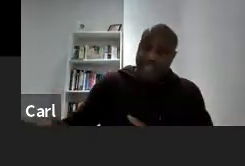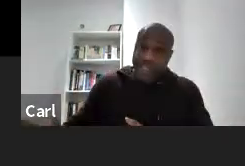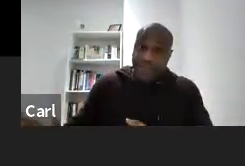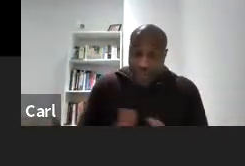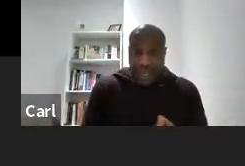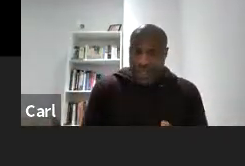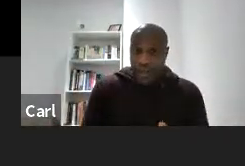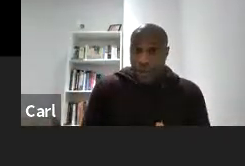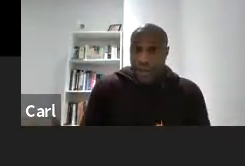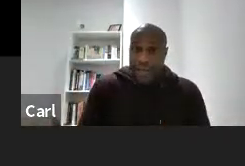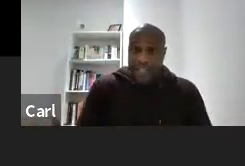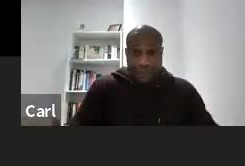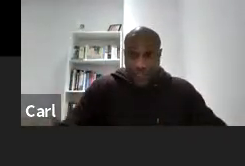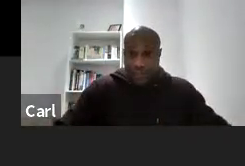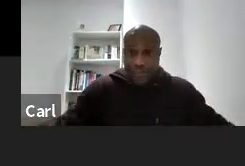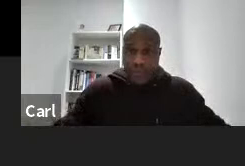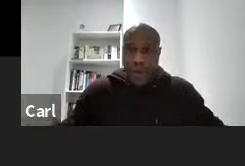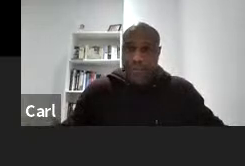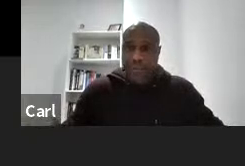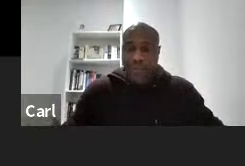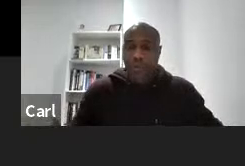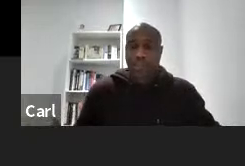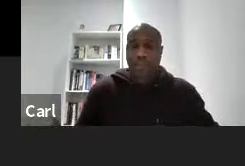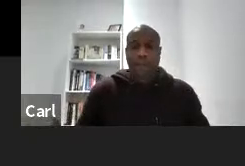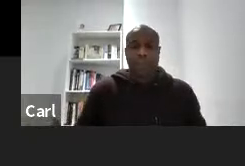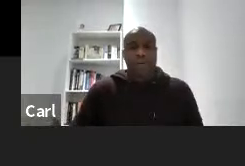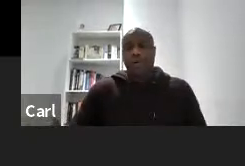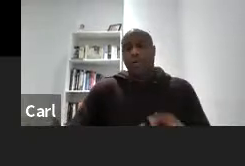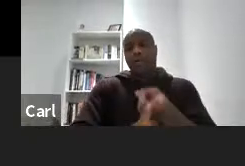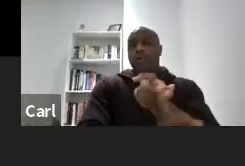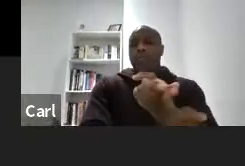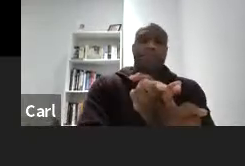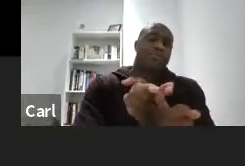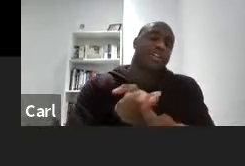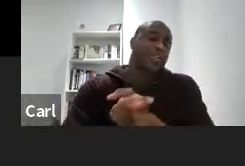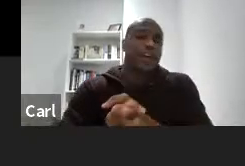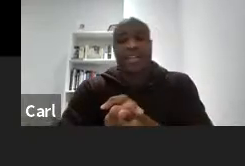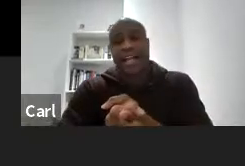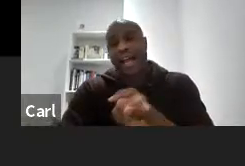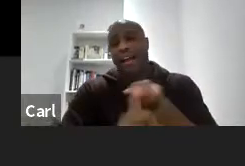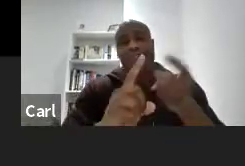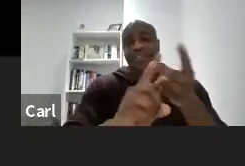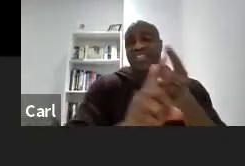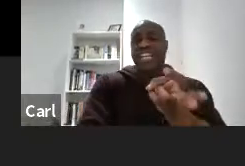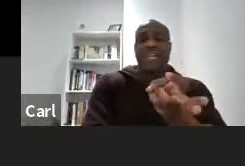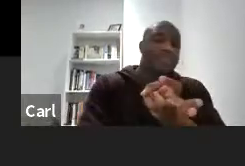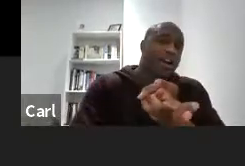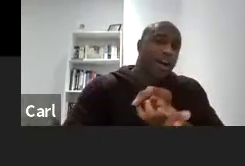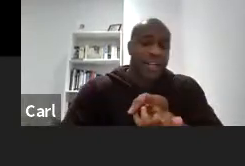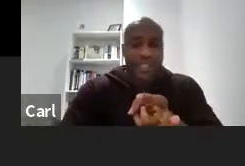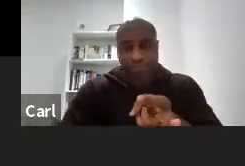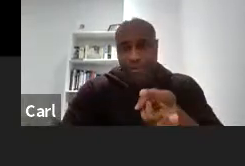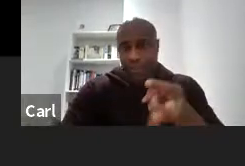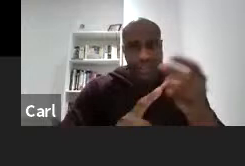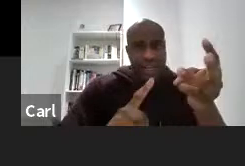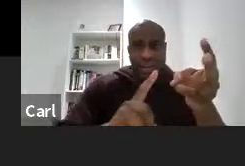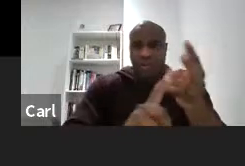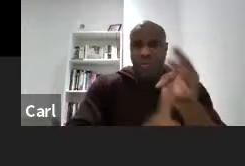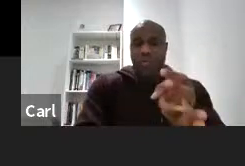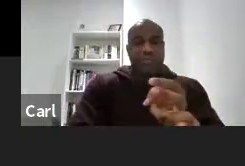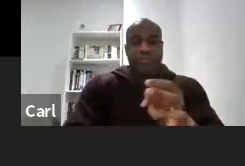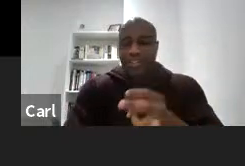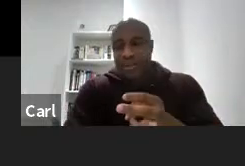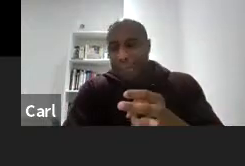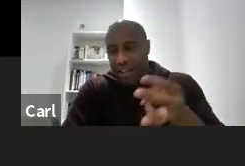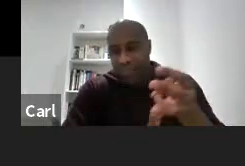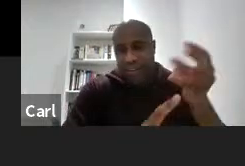not need from the get-go is a fully fledged website that talks about all the products you hope to have, the team behind the product,